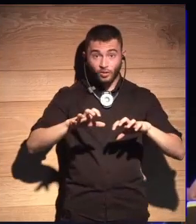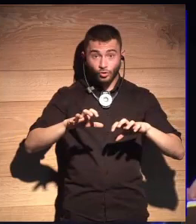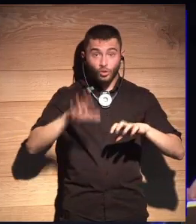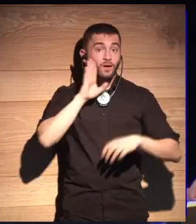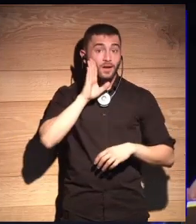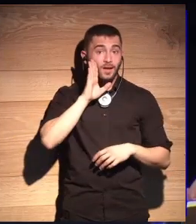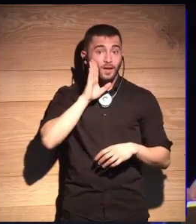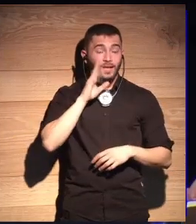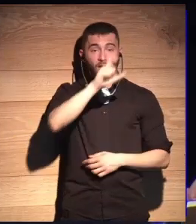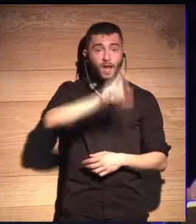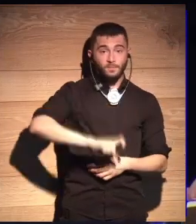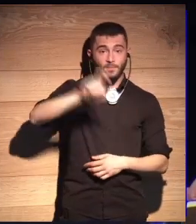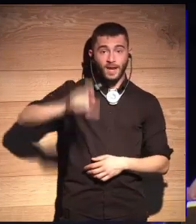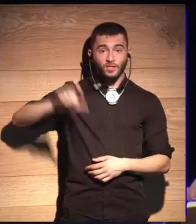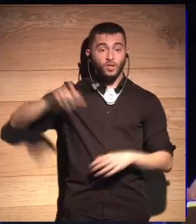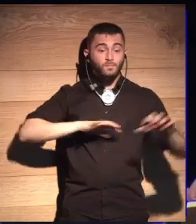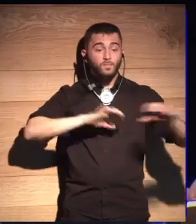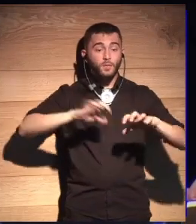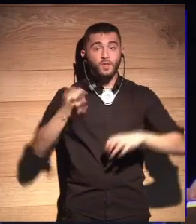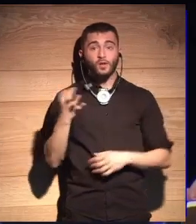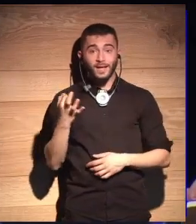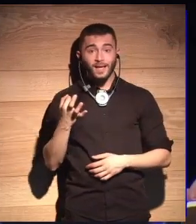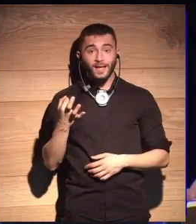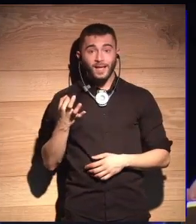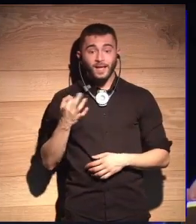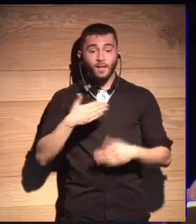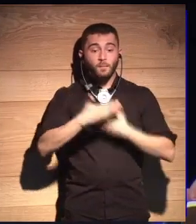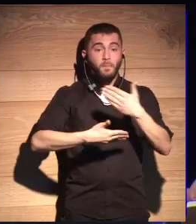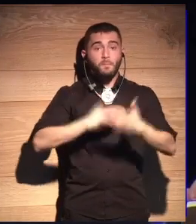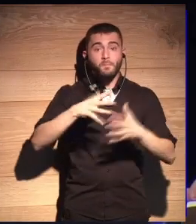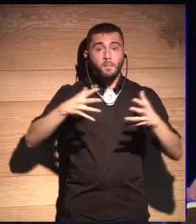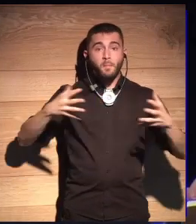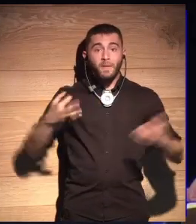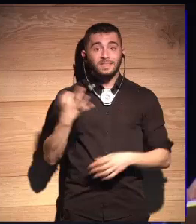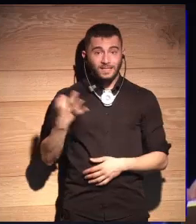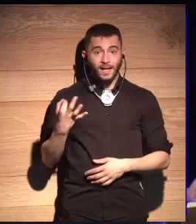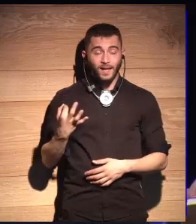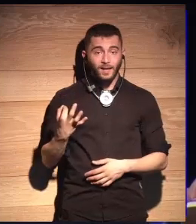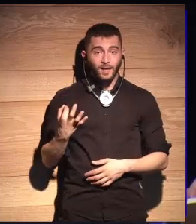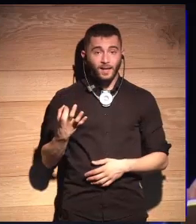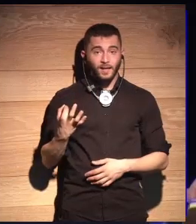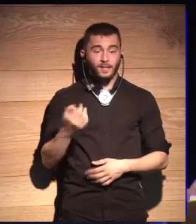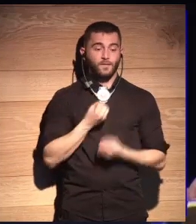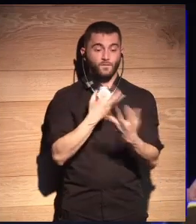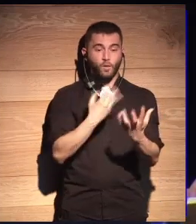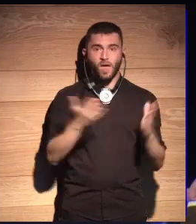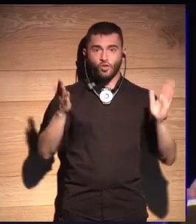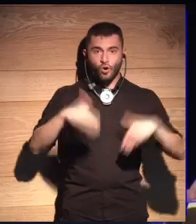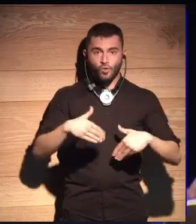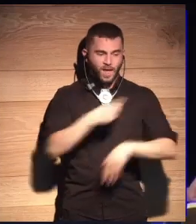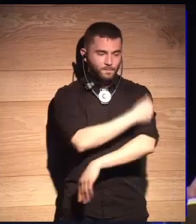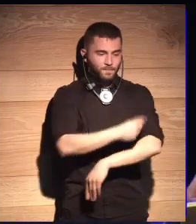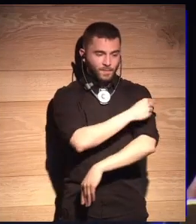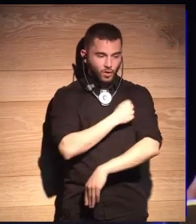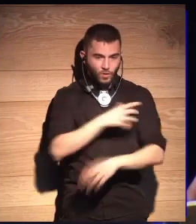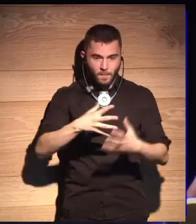what moves the anti-vaccine phenomenon, the movement, is not the fact that there is loads of misinformation about vaccines online, although there is lots of